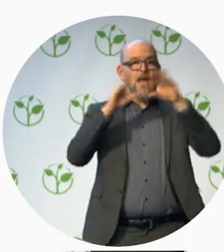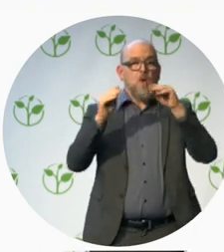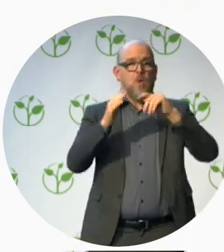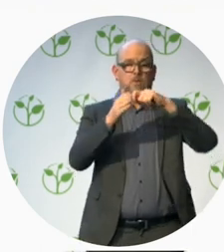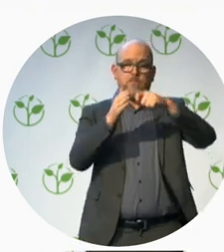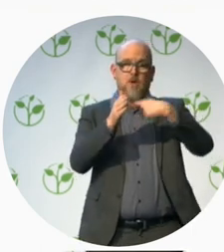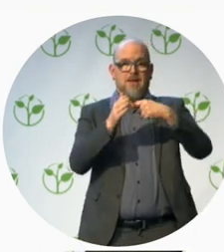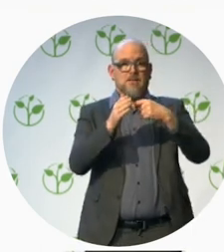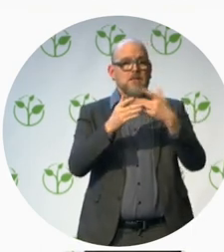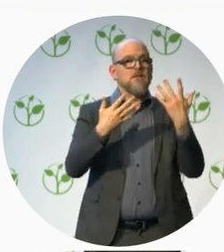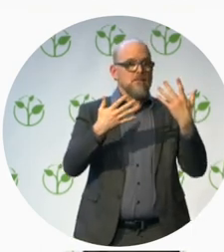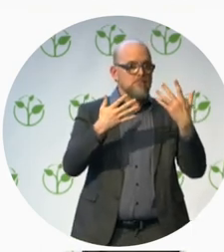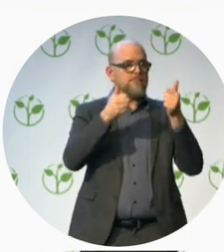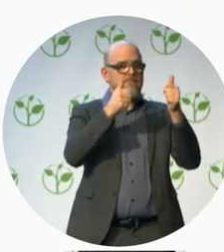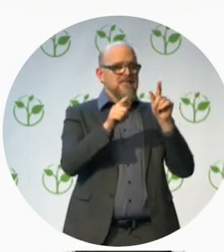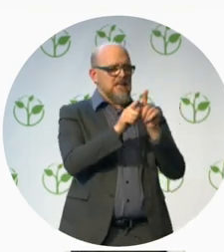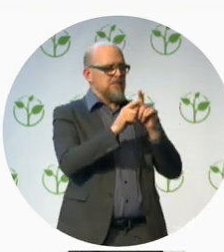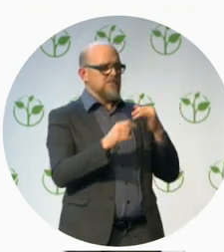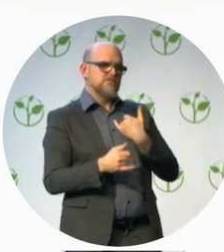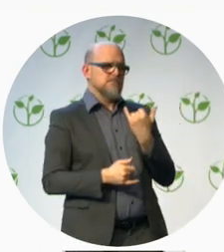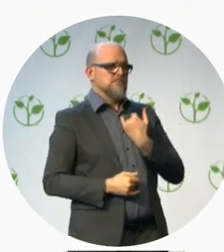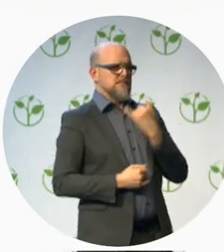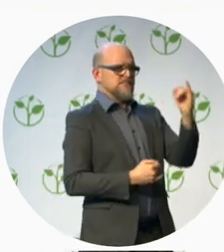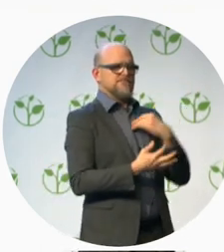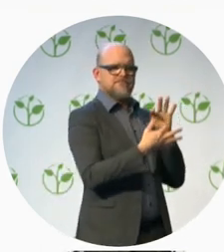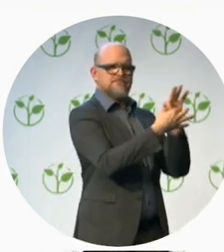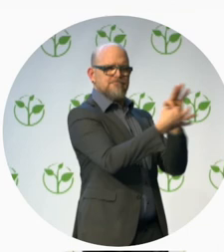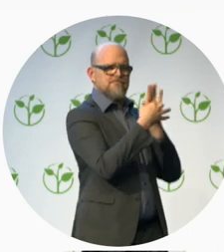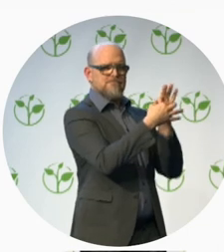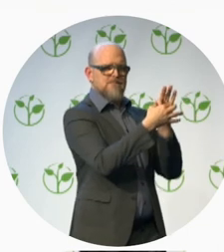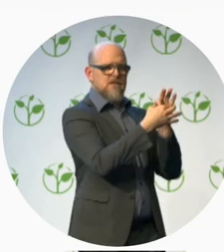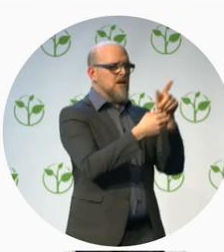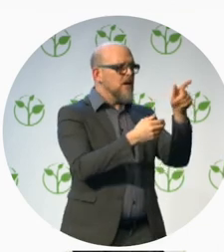and policies that would ensure that the UN Convention would be implemented.